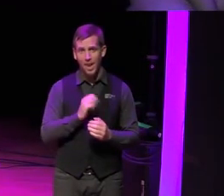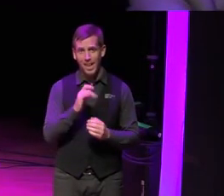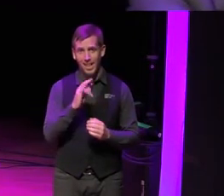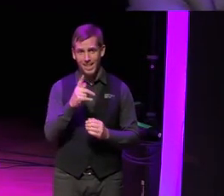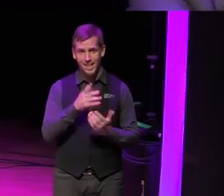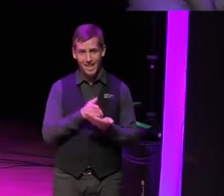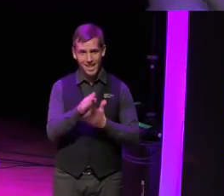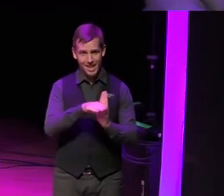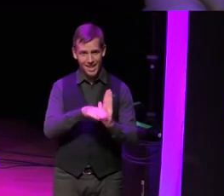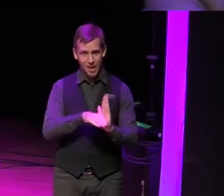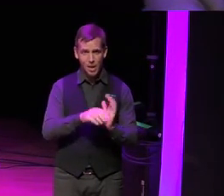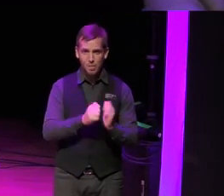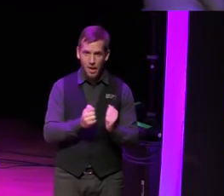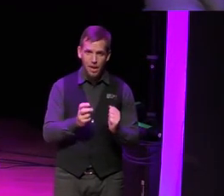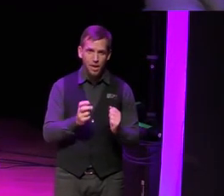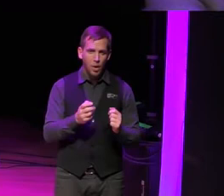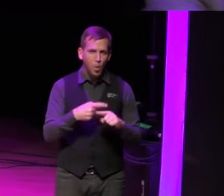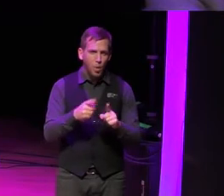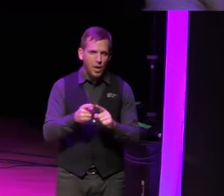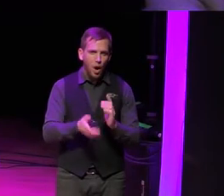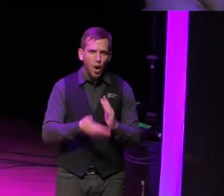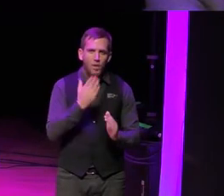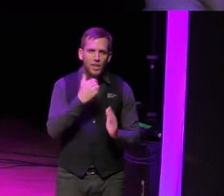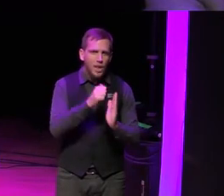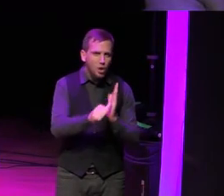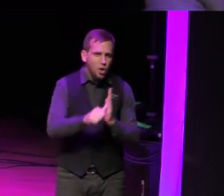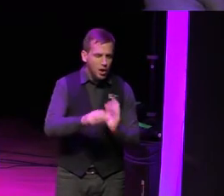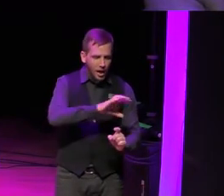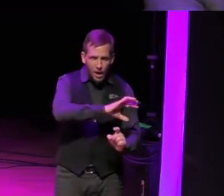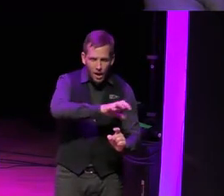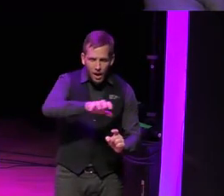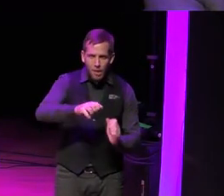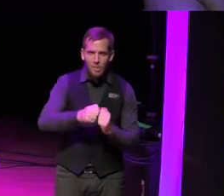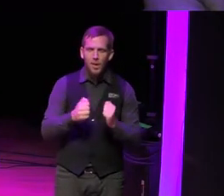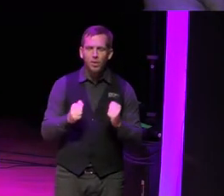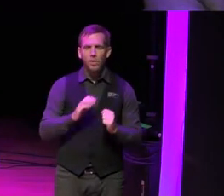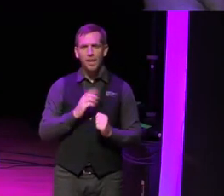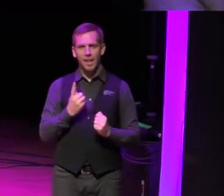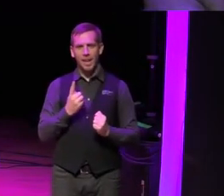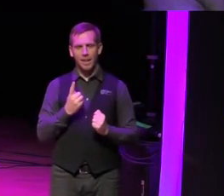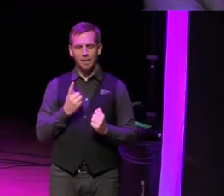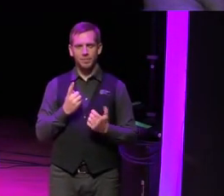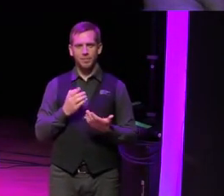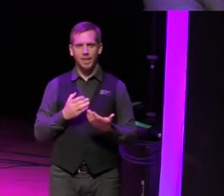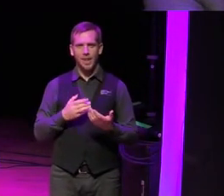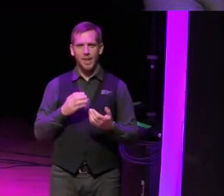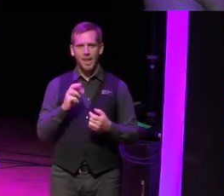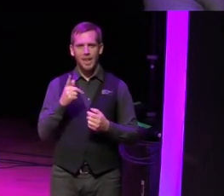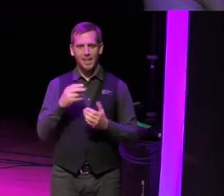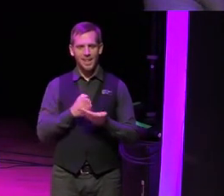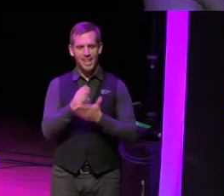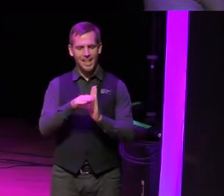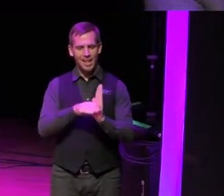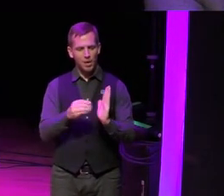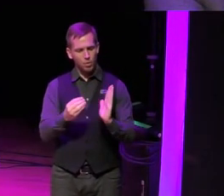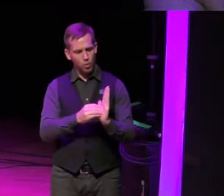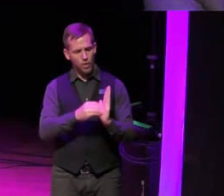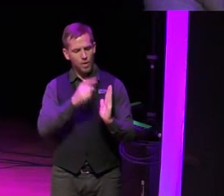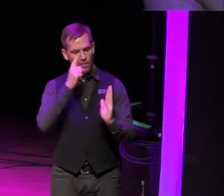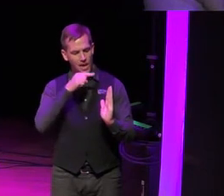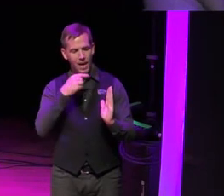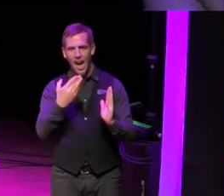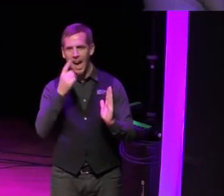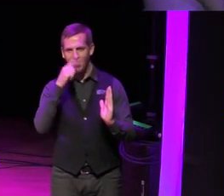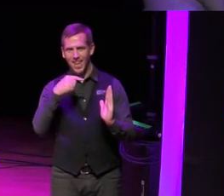have sector ones, like one for the doctors, etc., but there should be one where wrong is wrong and it is defined. And that was